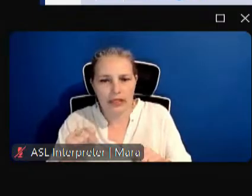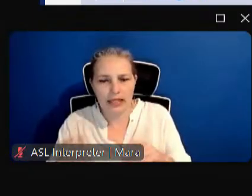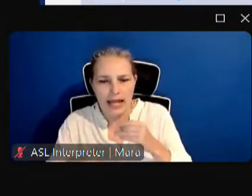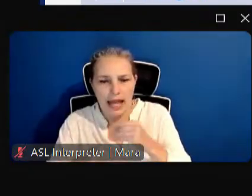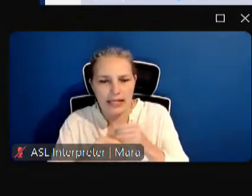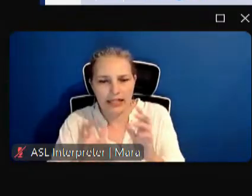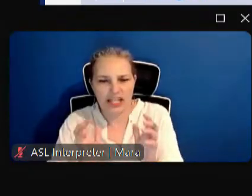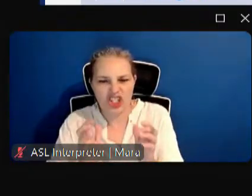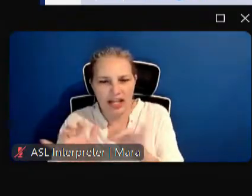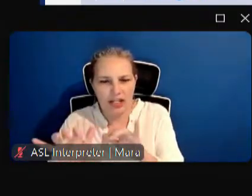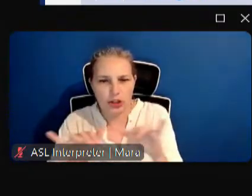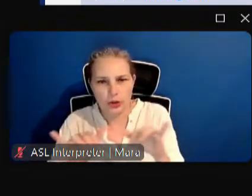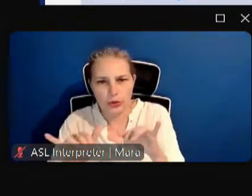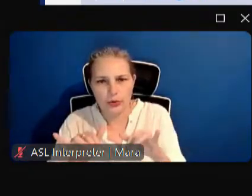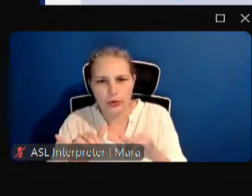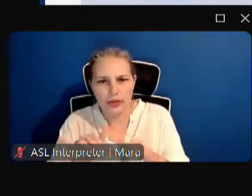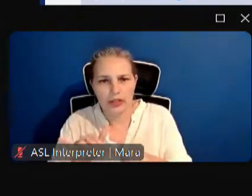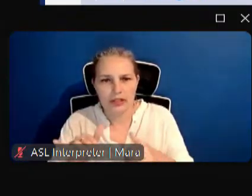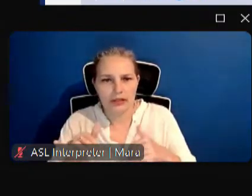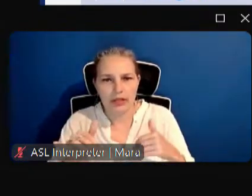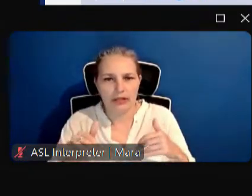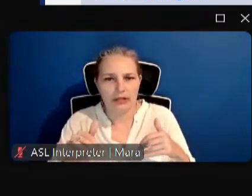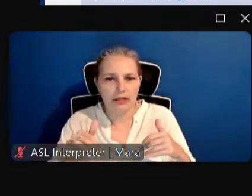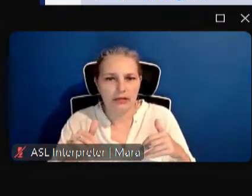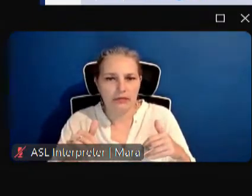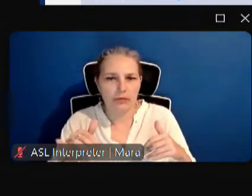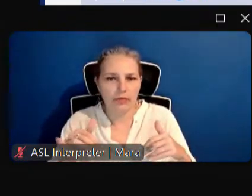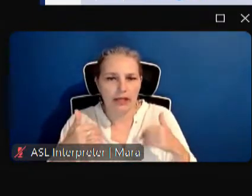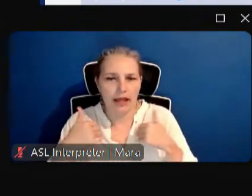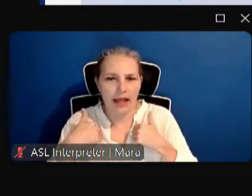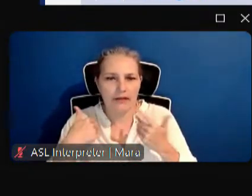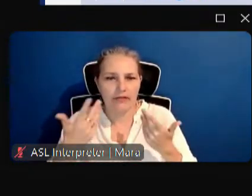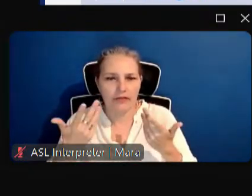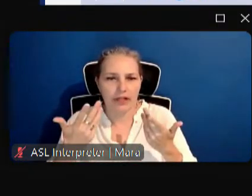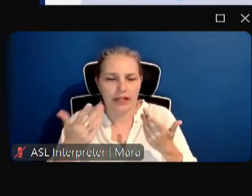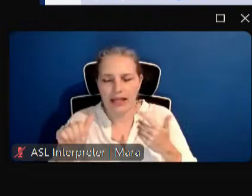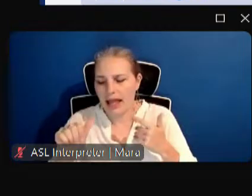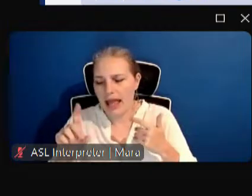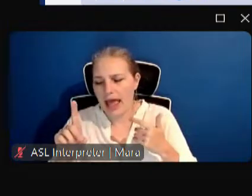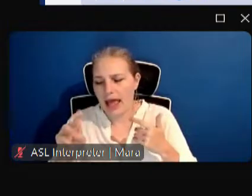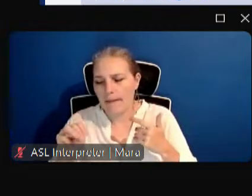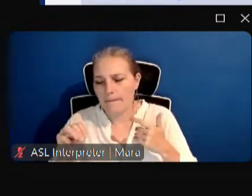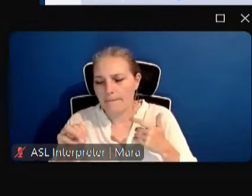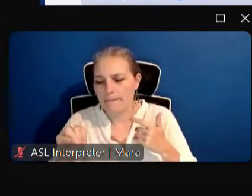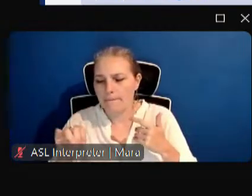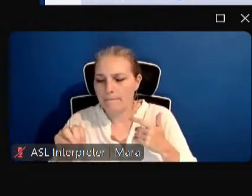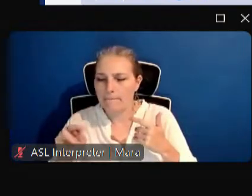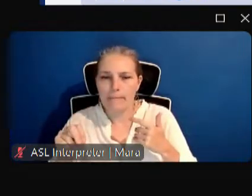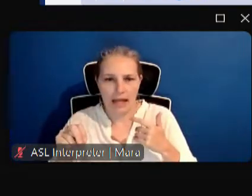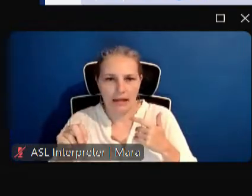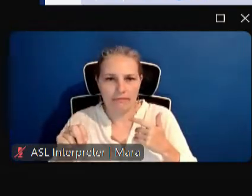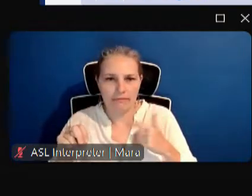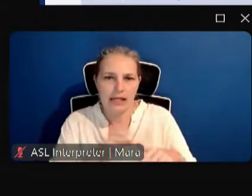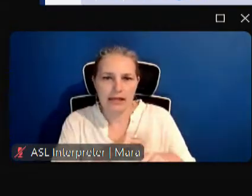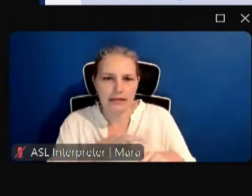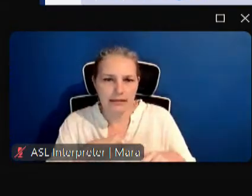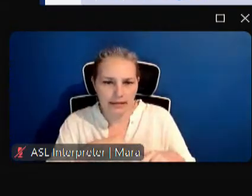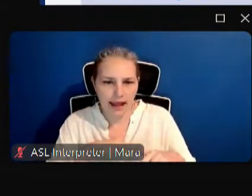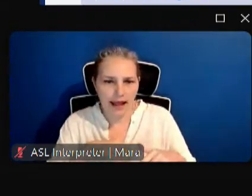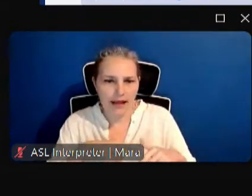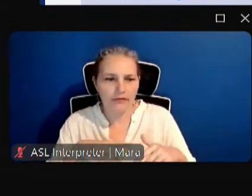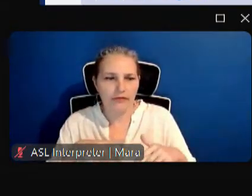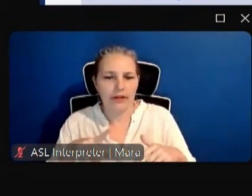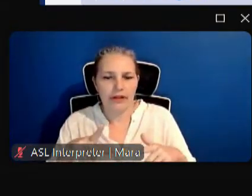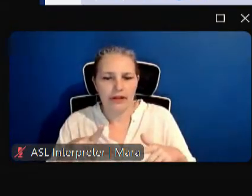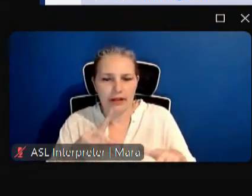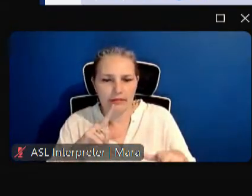well. But we do have our admin staff, call center staff, who can take phone calls We do need the location of